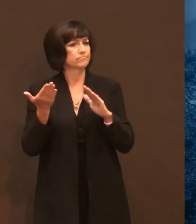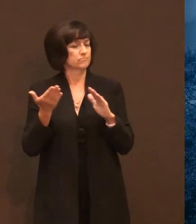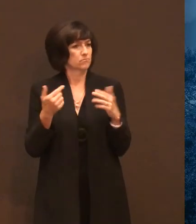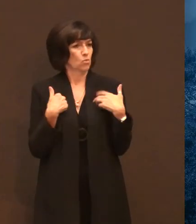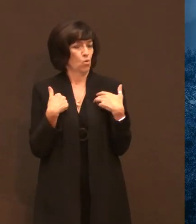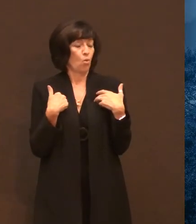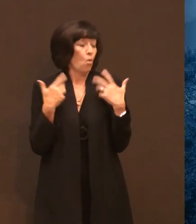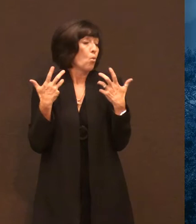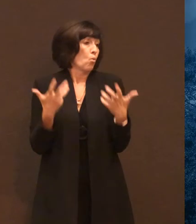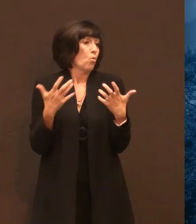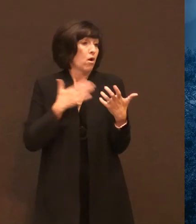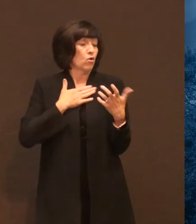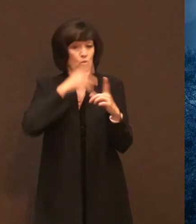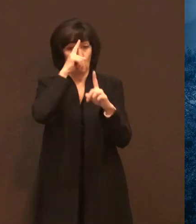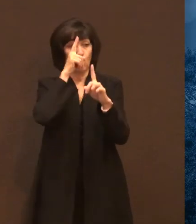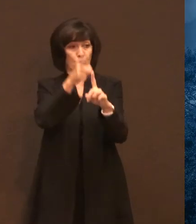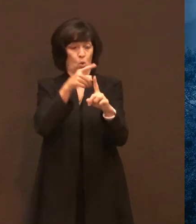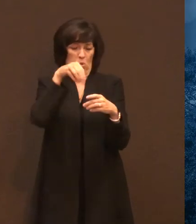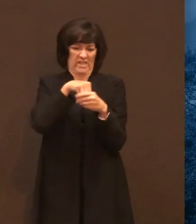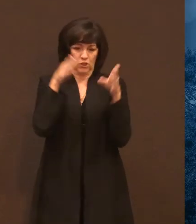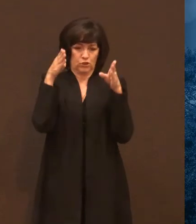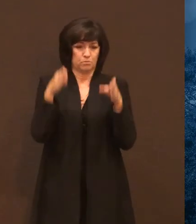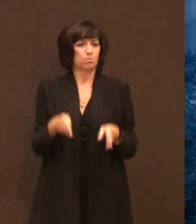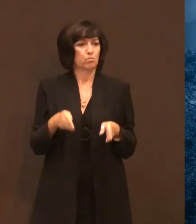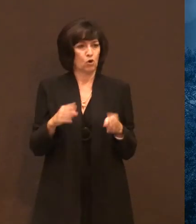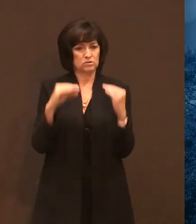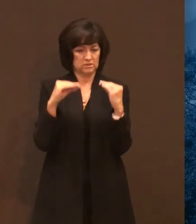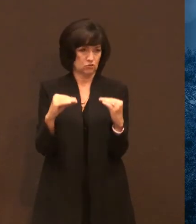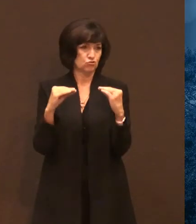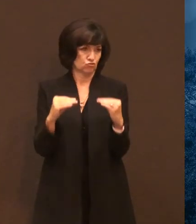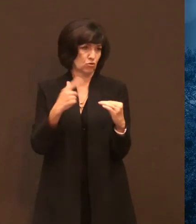in-person instruction as possible.